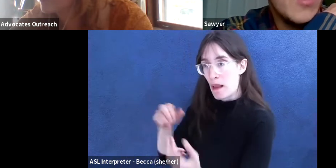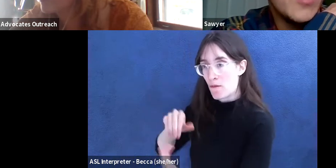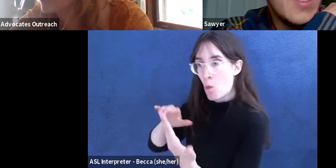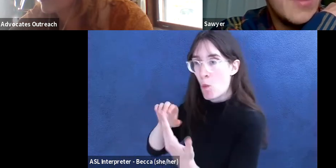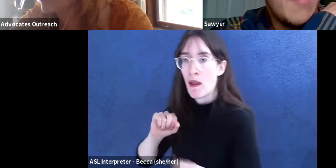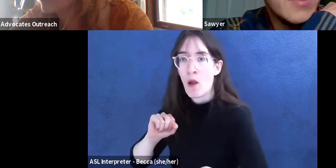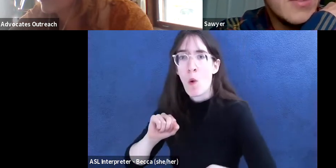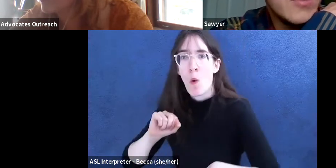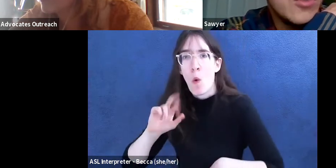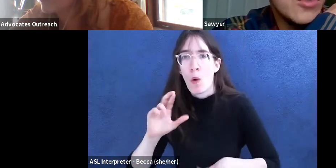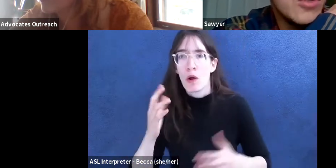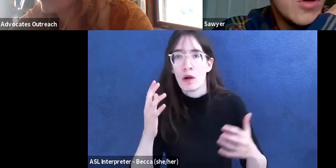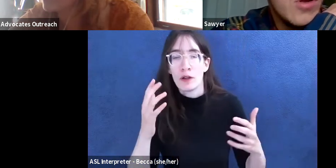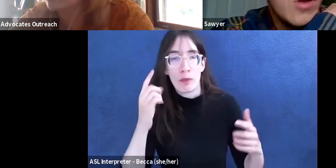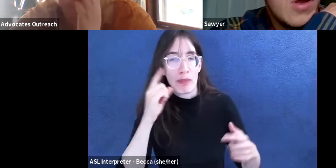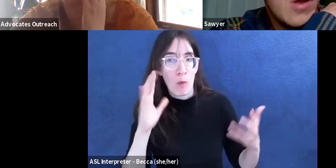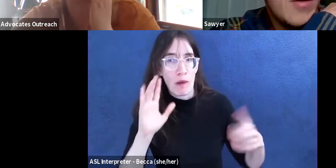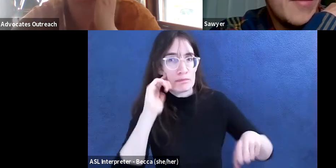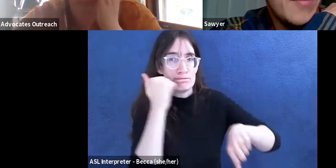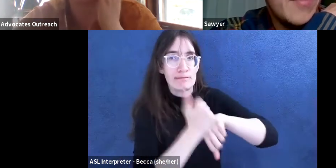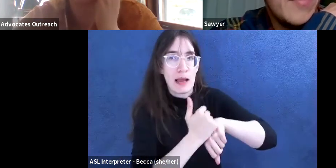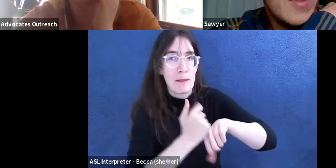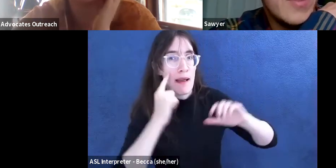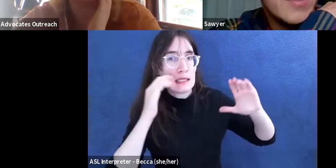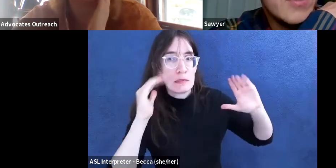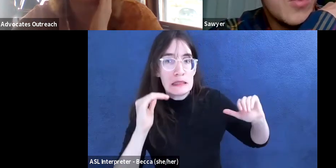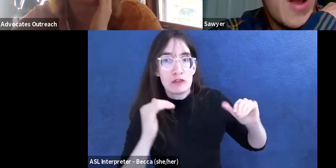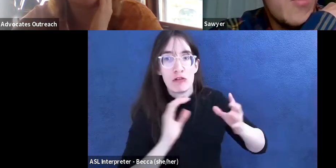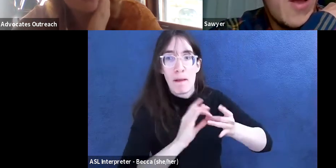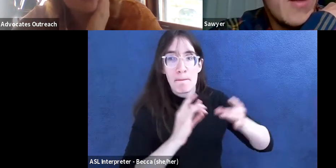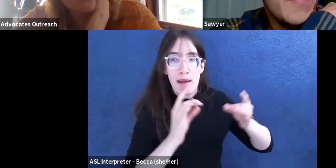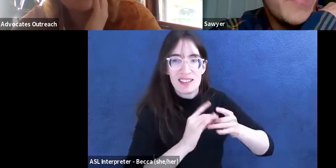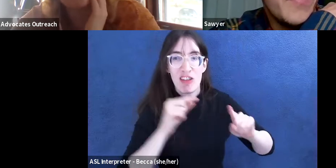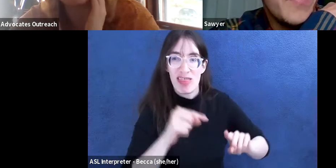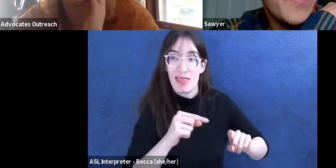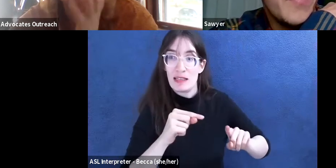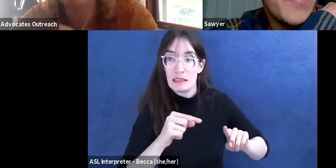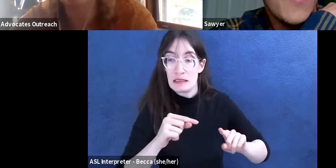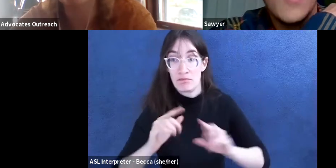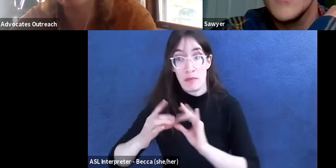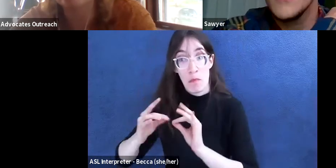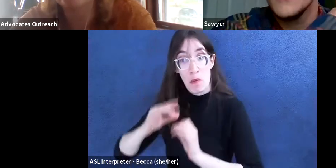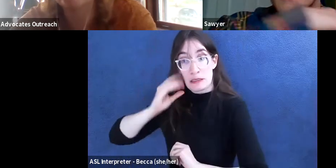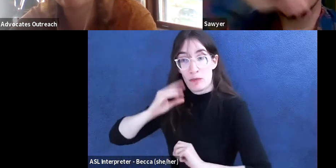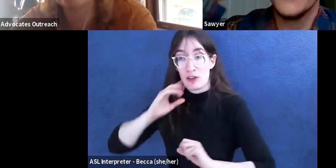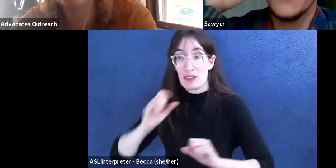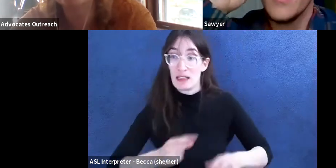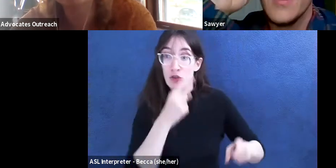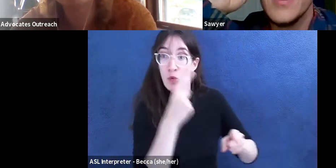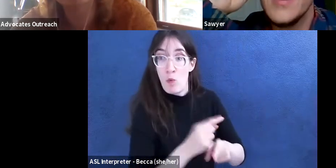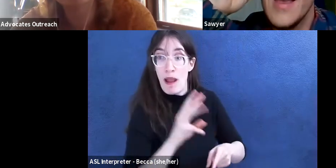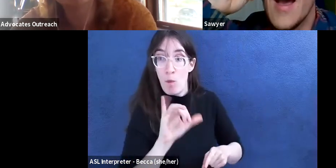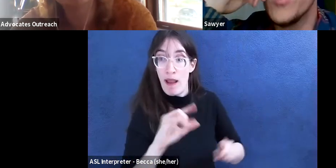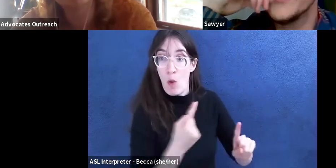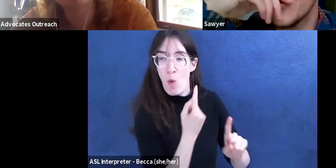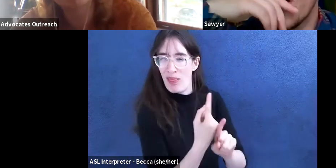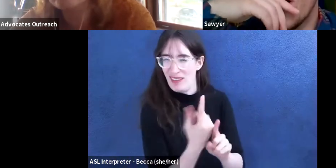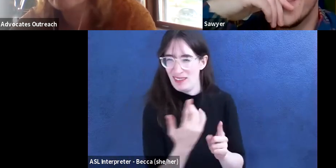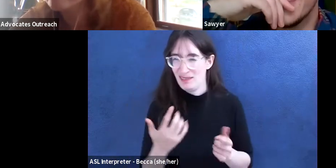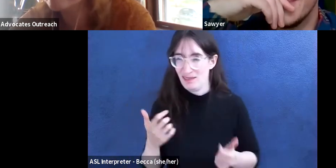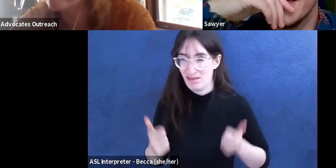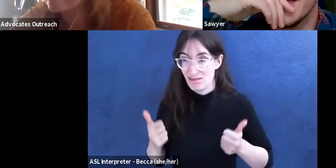for responding to different like kinds of like questions and situations, and some of the stuff that can